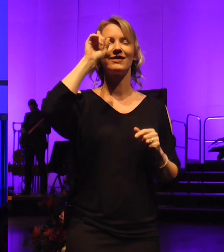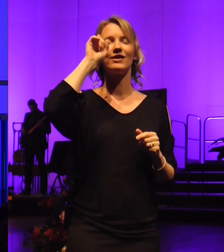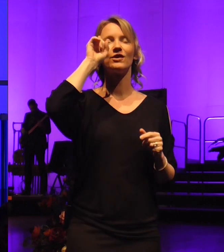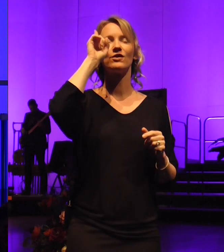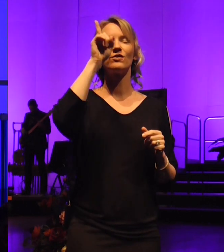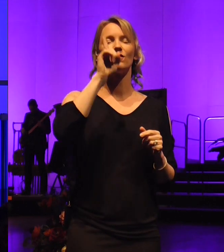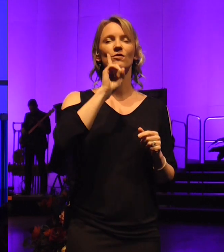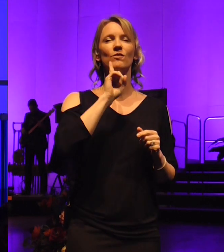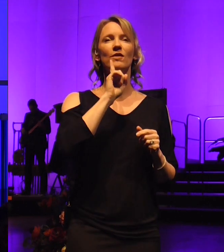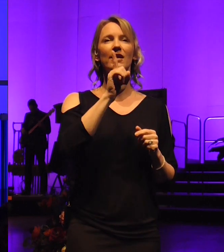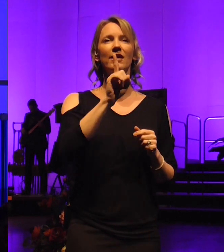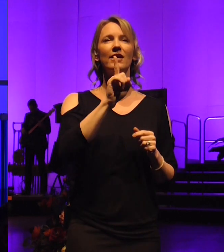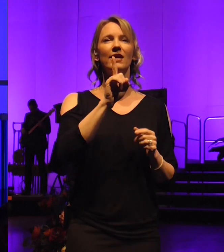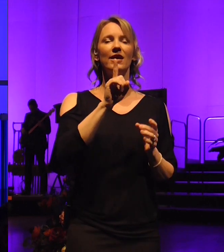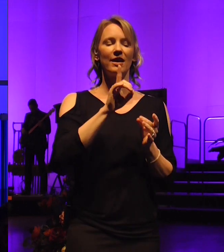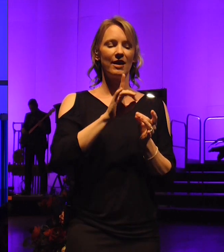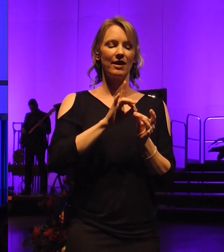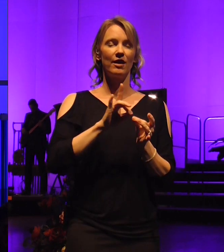face.